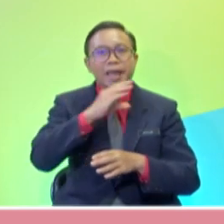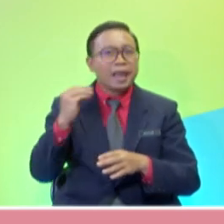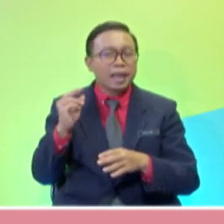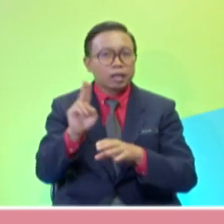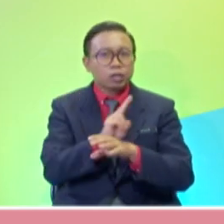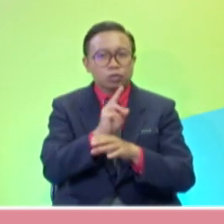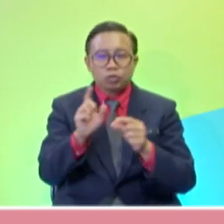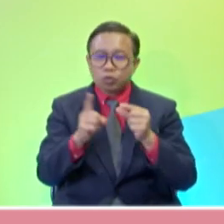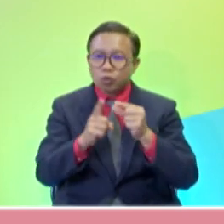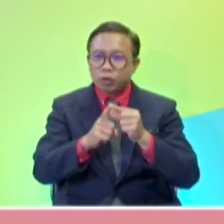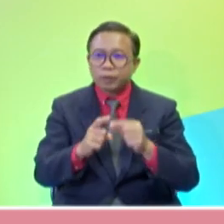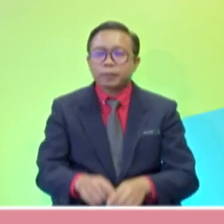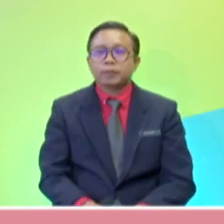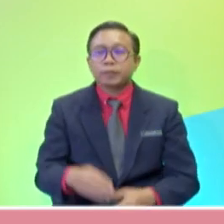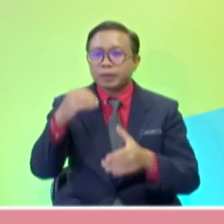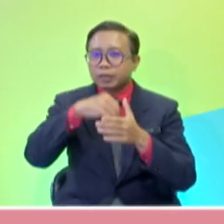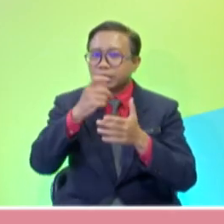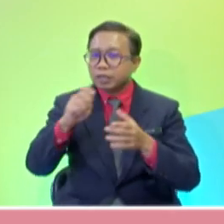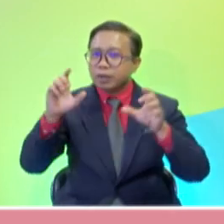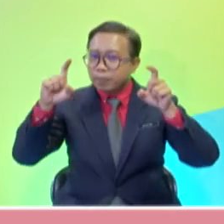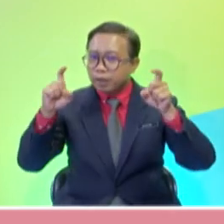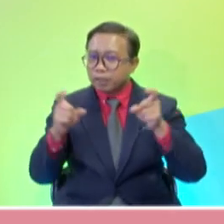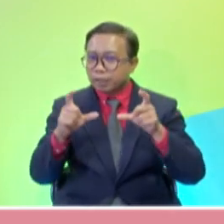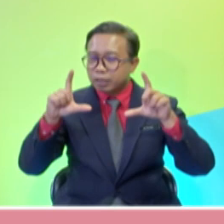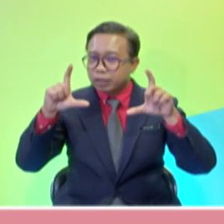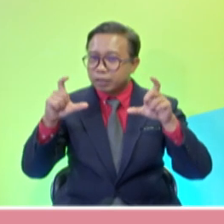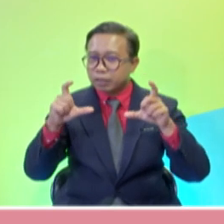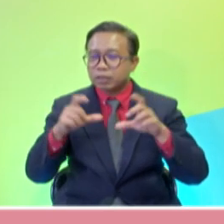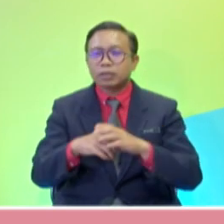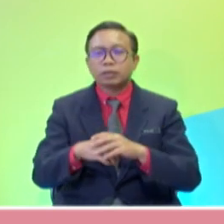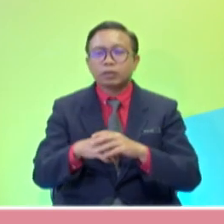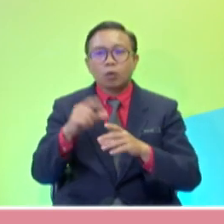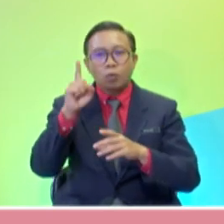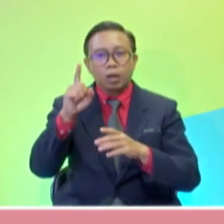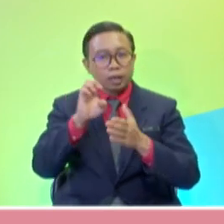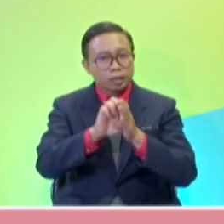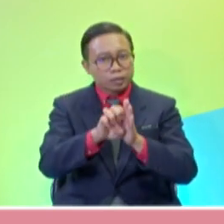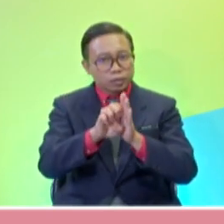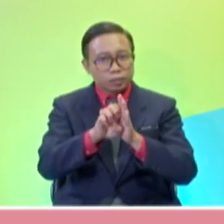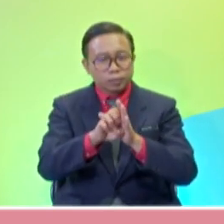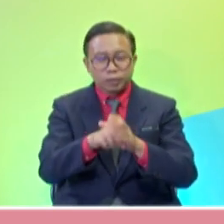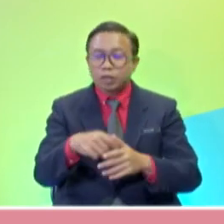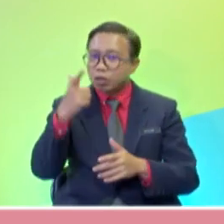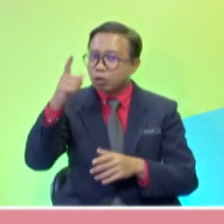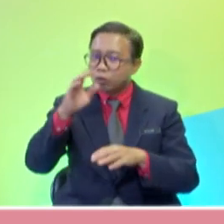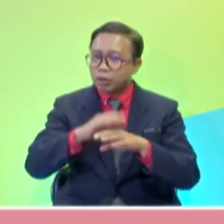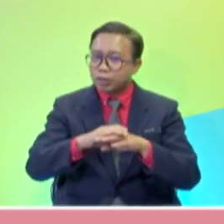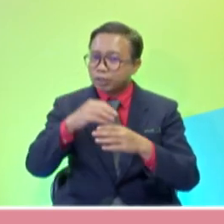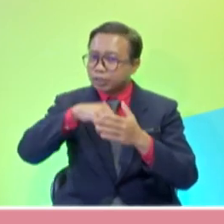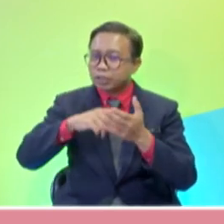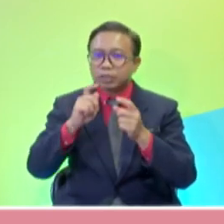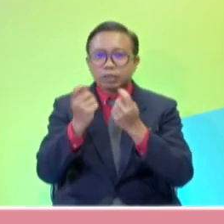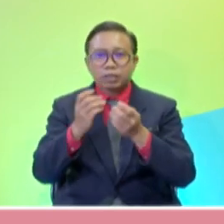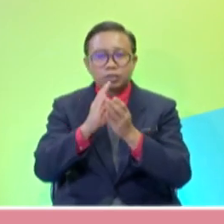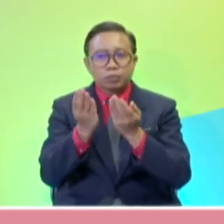words that are given in the brackets. There's one example given to you. Have a look at it in your textbook,